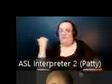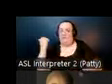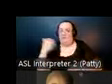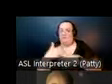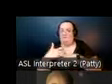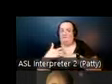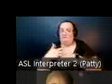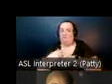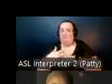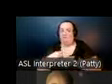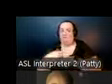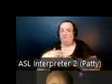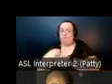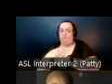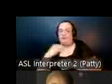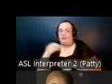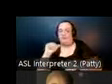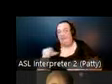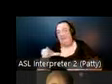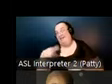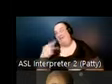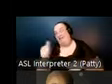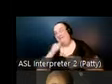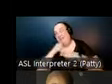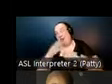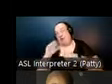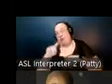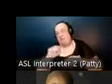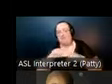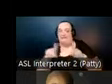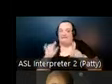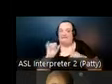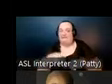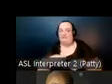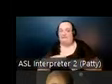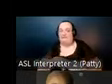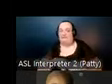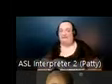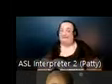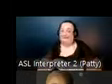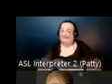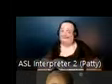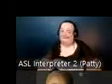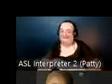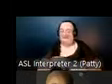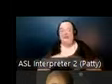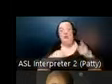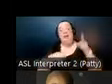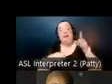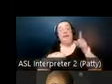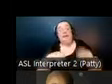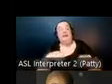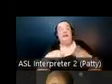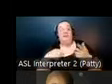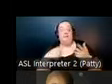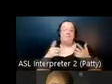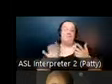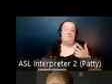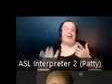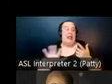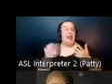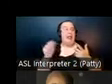acronyms and alpha codes, but this one slipped. So what we're looking here is approximately